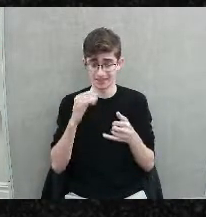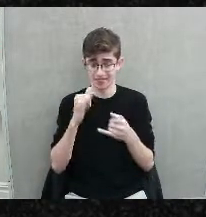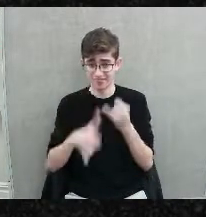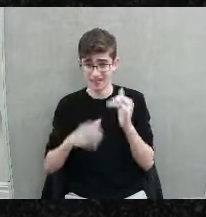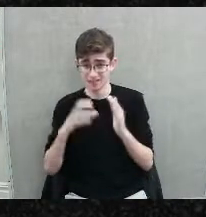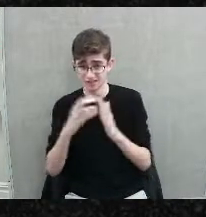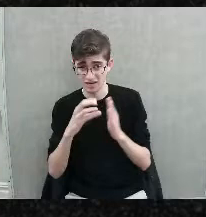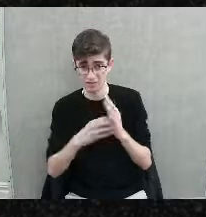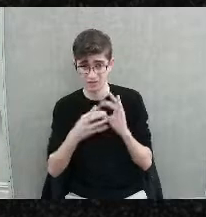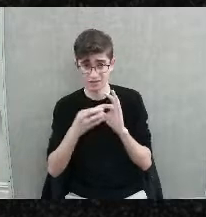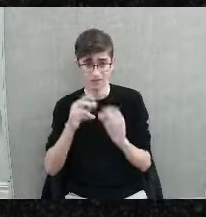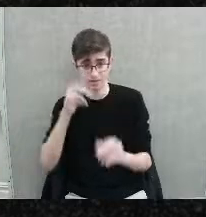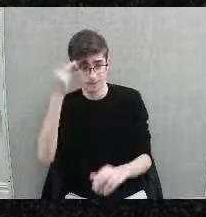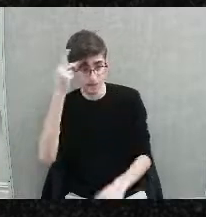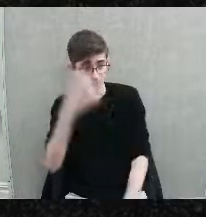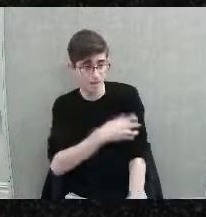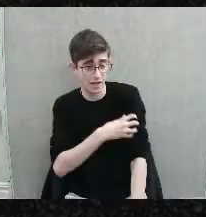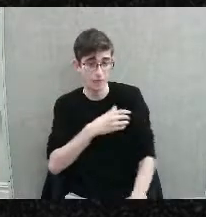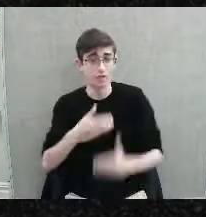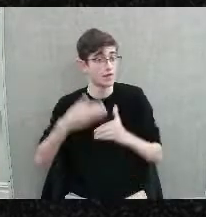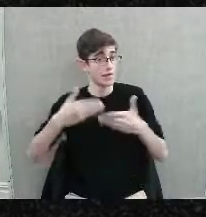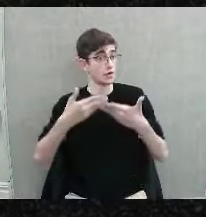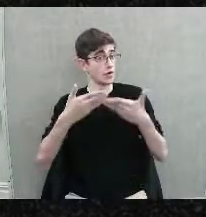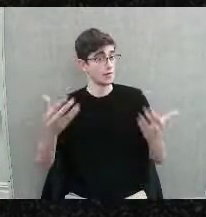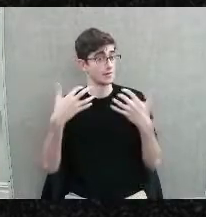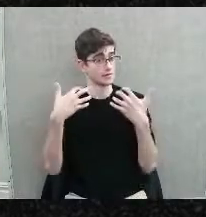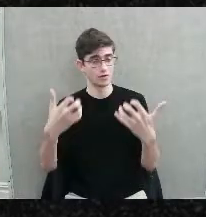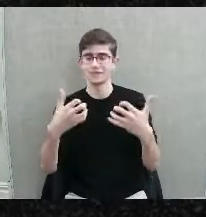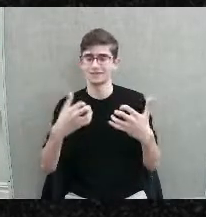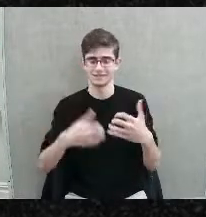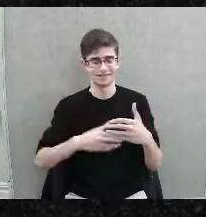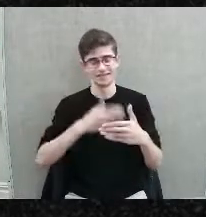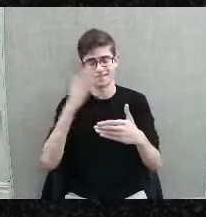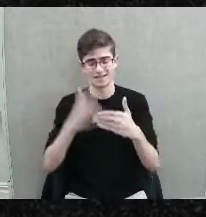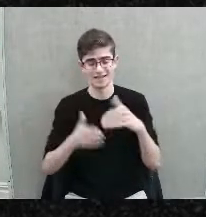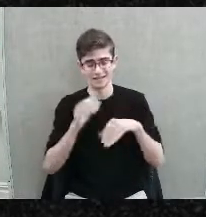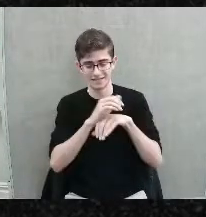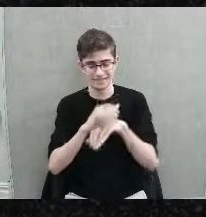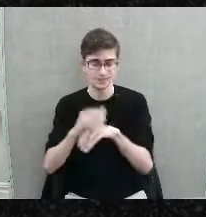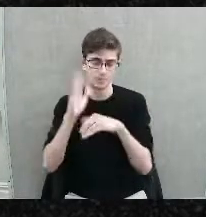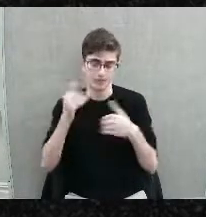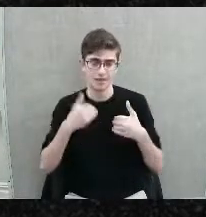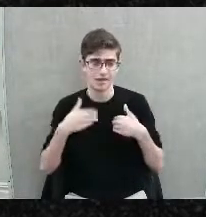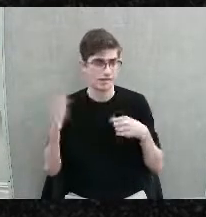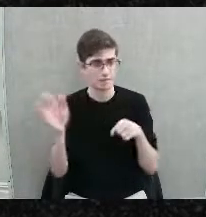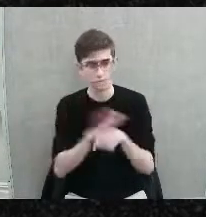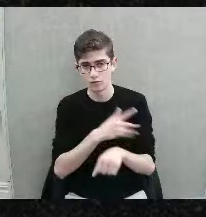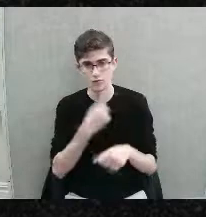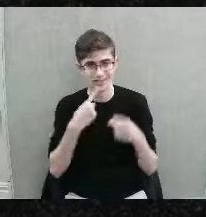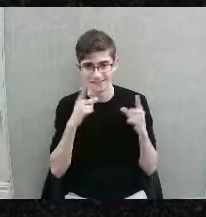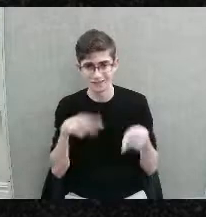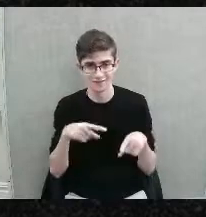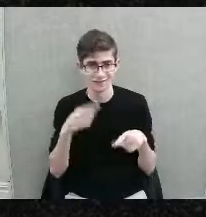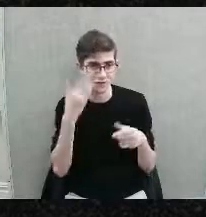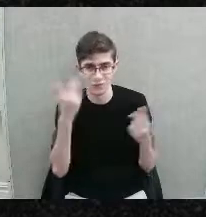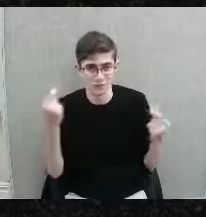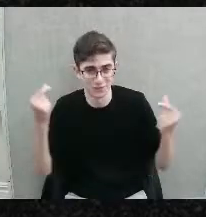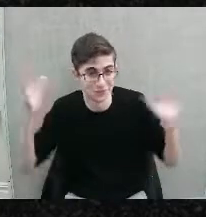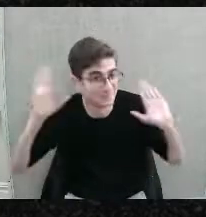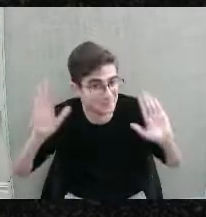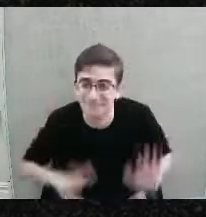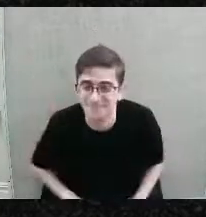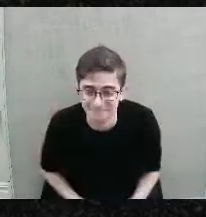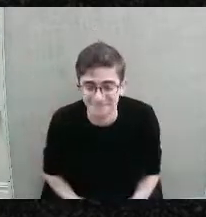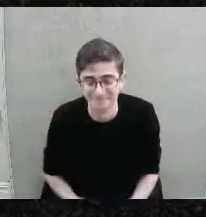you, and by the end of the evening, we will have all of the answers and know exactly what to do. And just